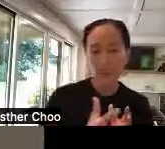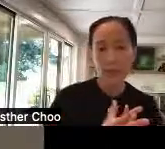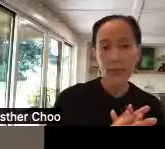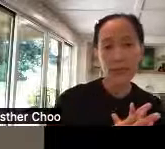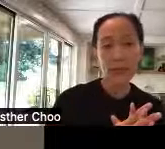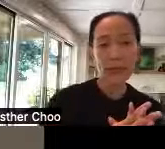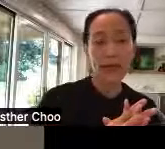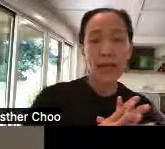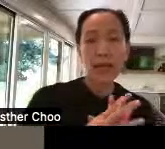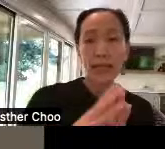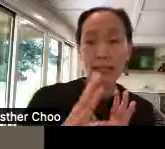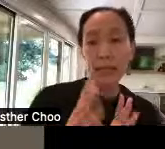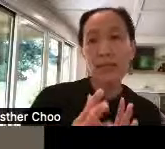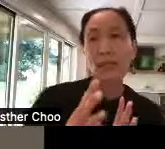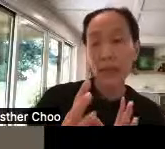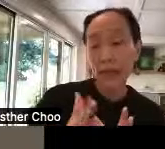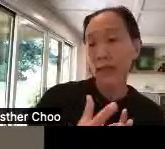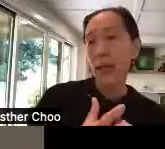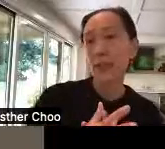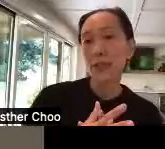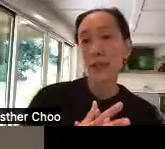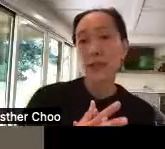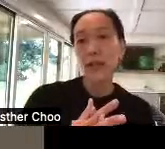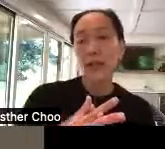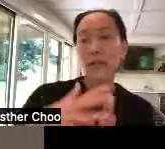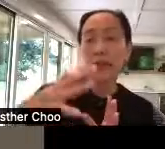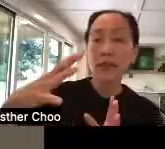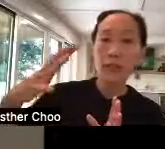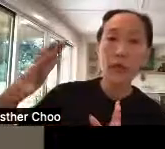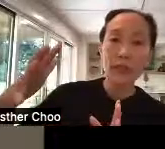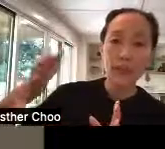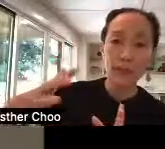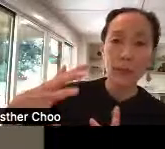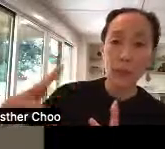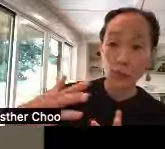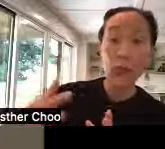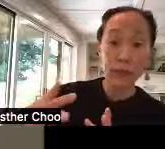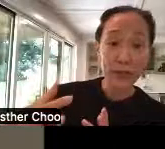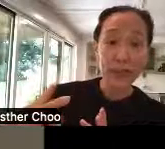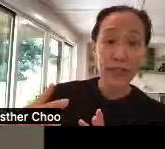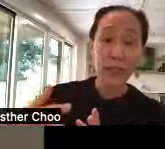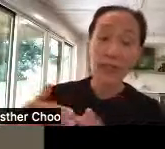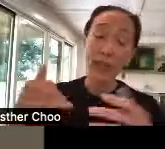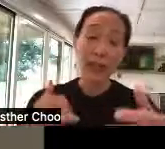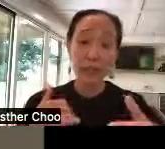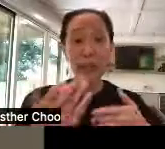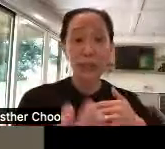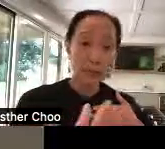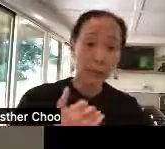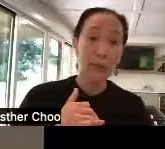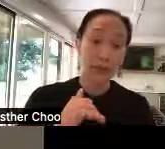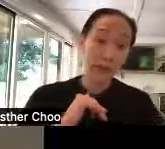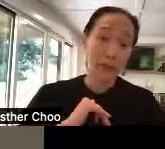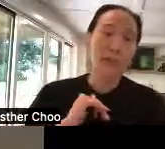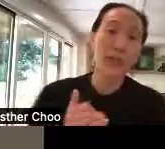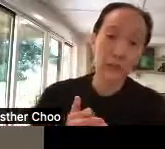second part of the study because it hints at what we're getting at, which is not, I think the goal is not perfect concordance. Like I would like to see